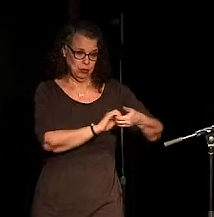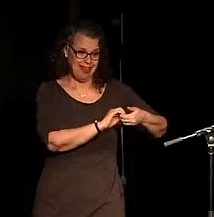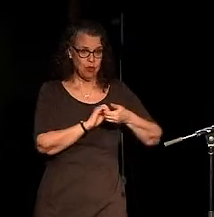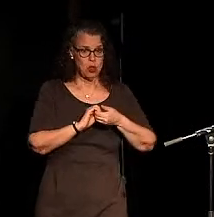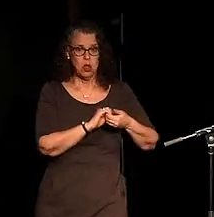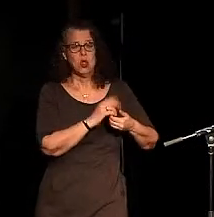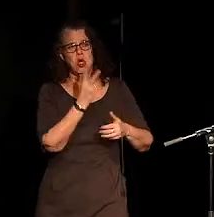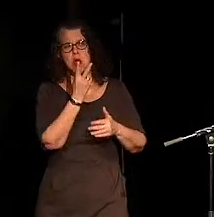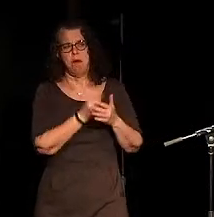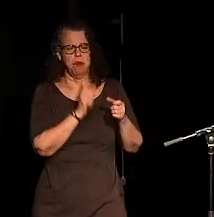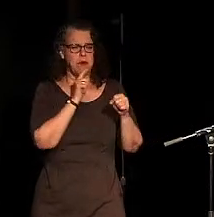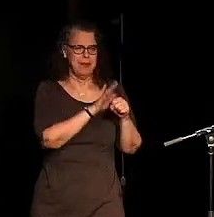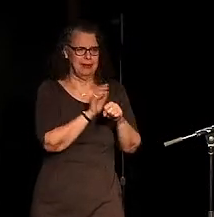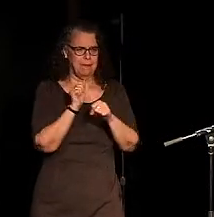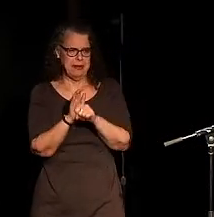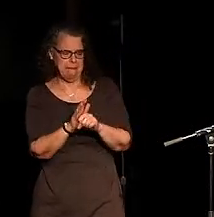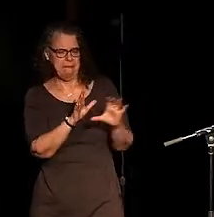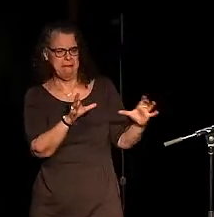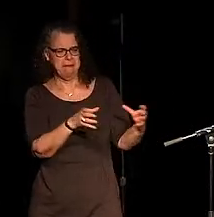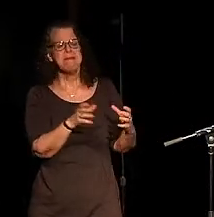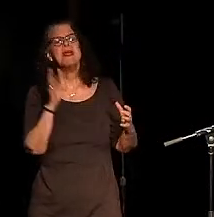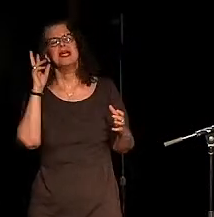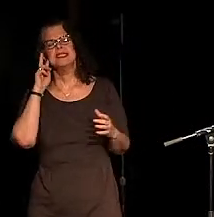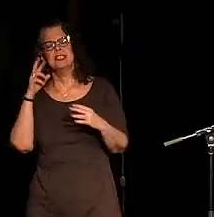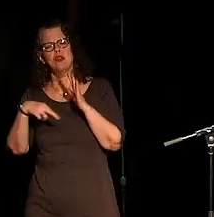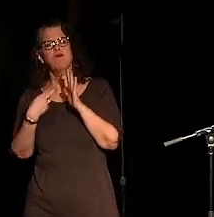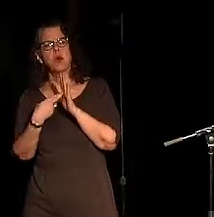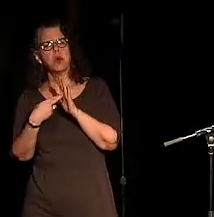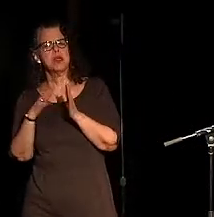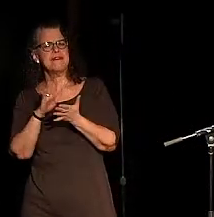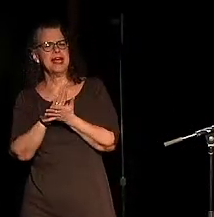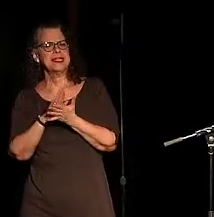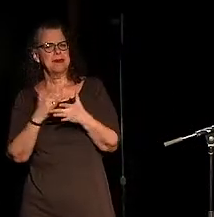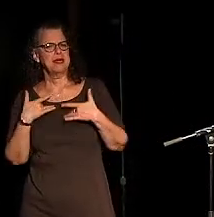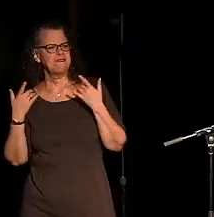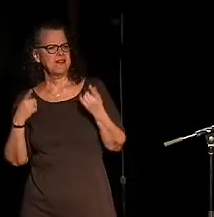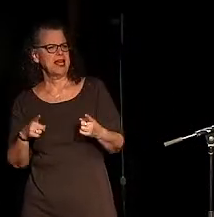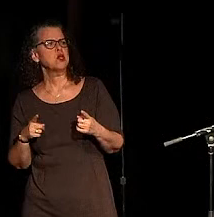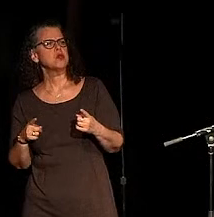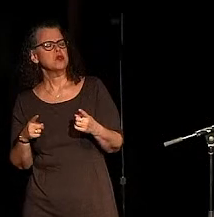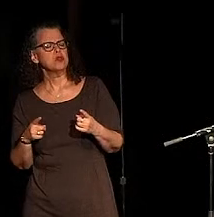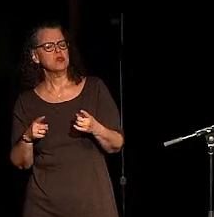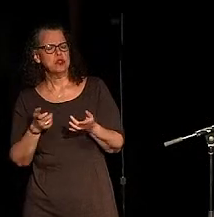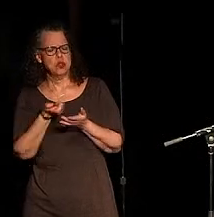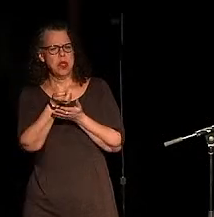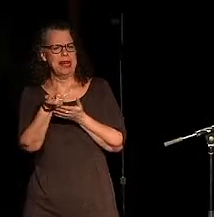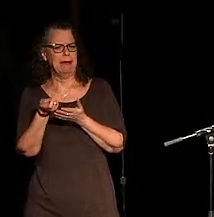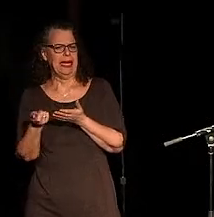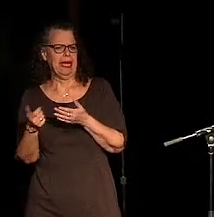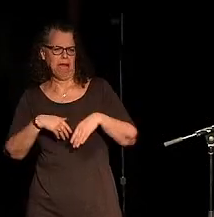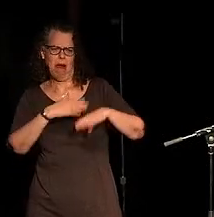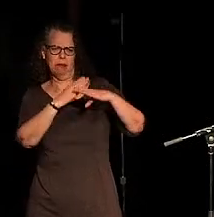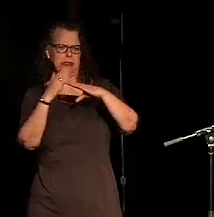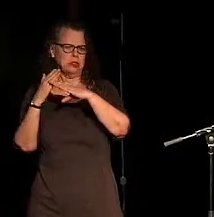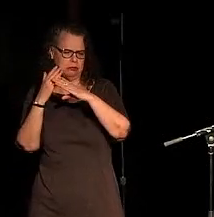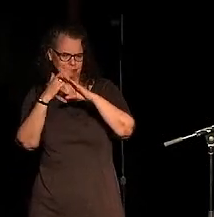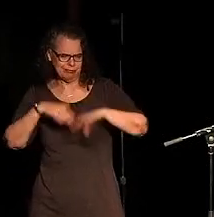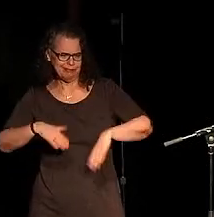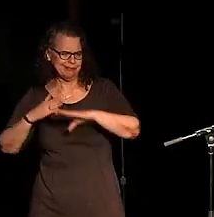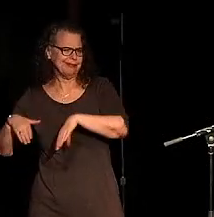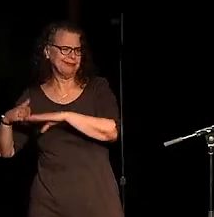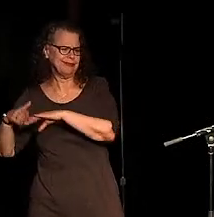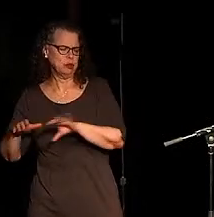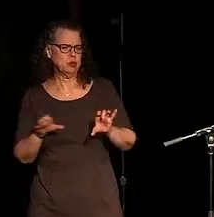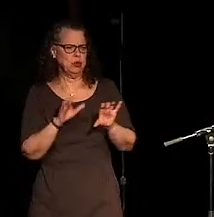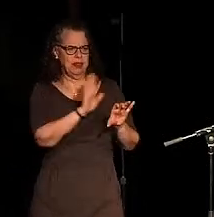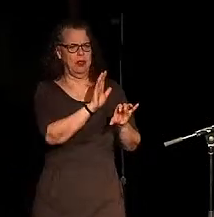to, and I see the role of academic affairs to helping, you know, eliminate any obstacles to them doing that